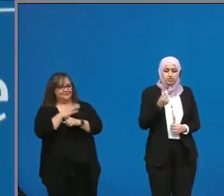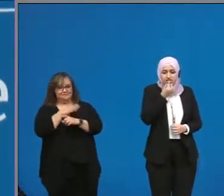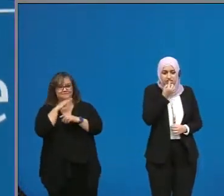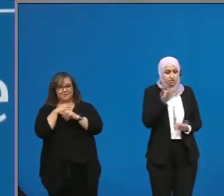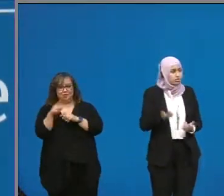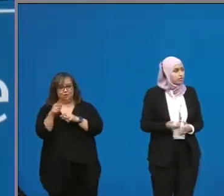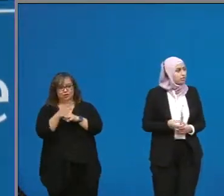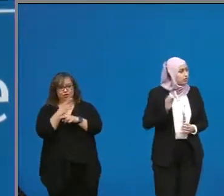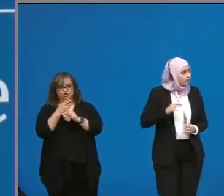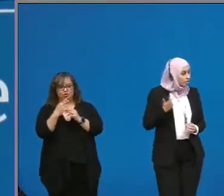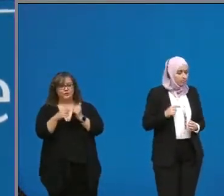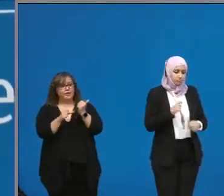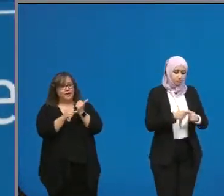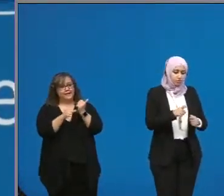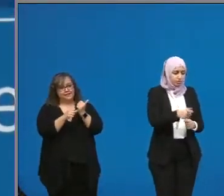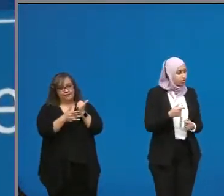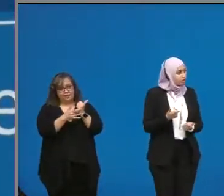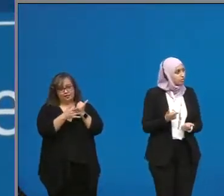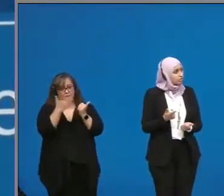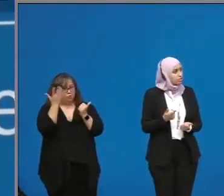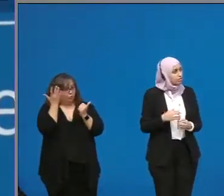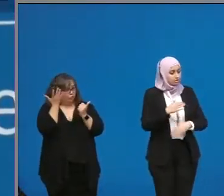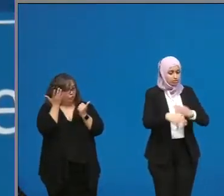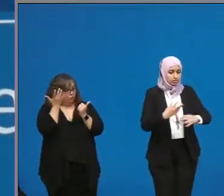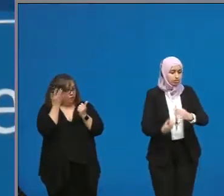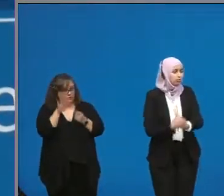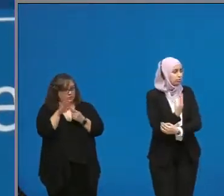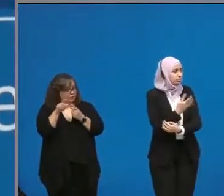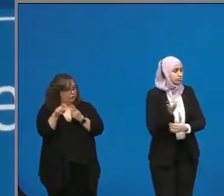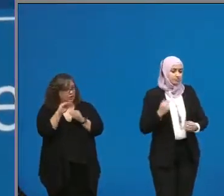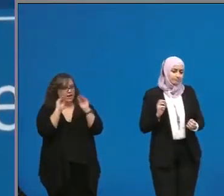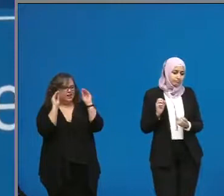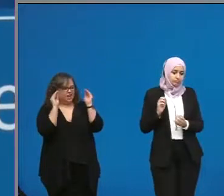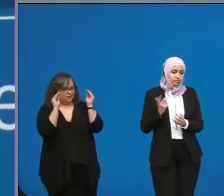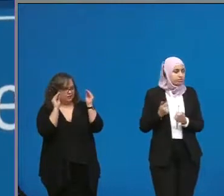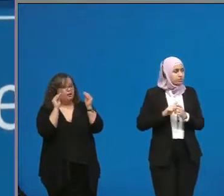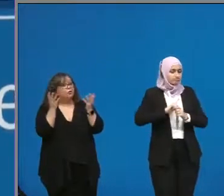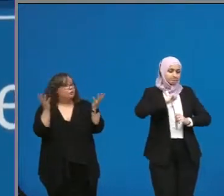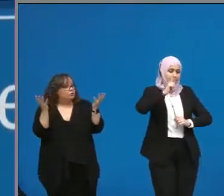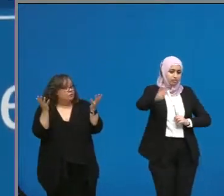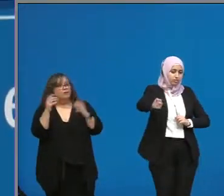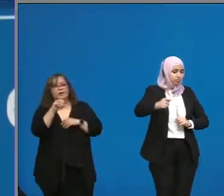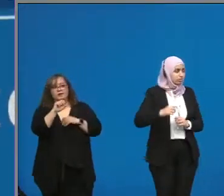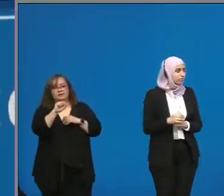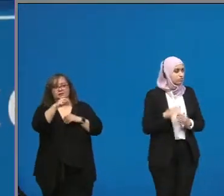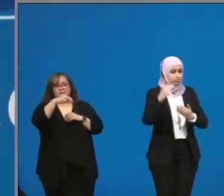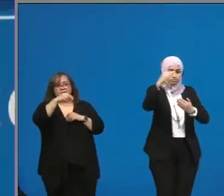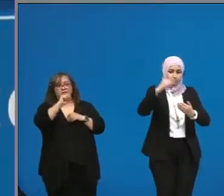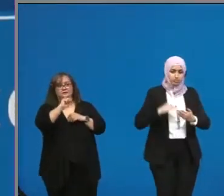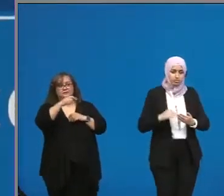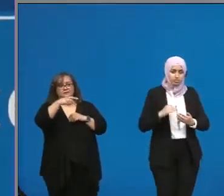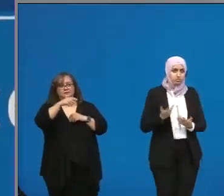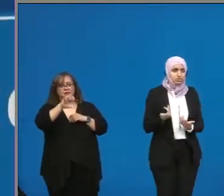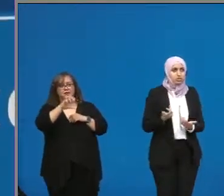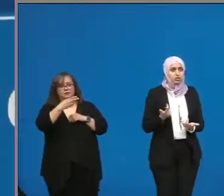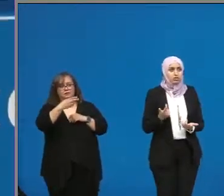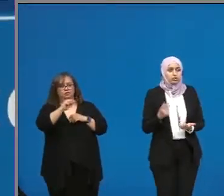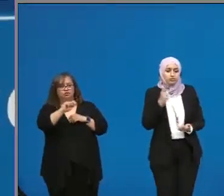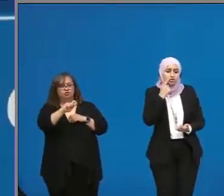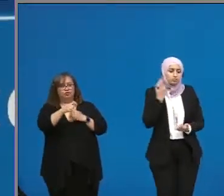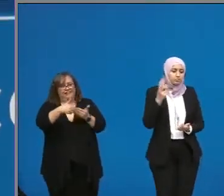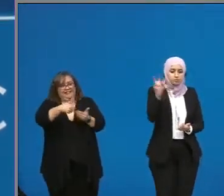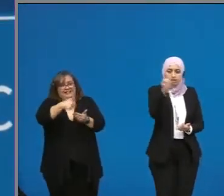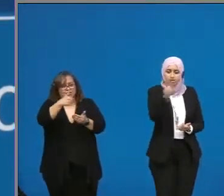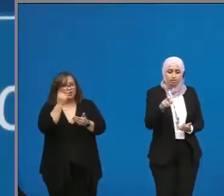uses text-to-speech for her oral practice for both her Arabic and her Spanish language learning. She also uses other